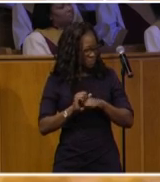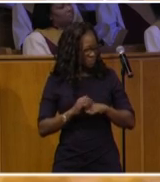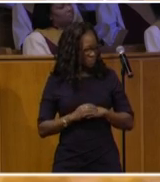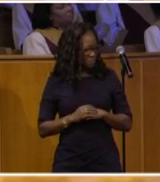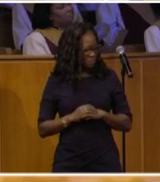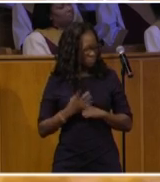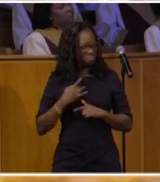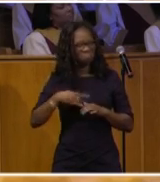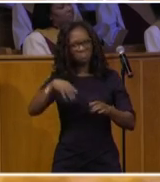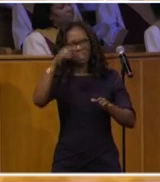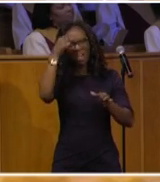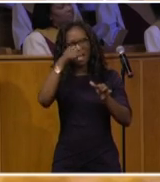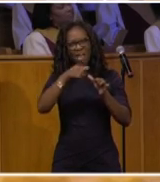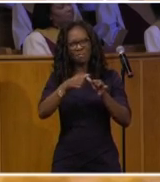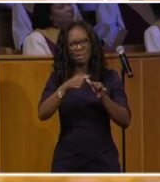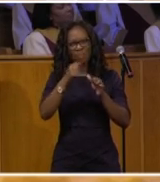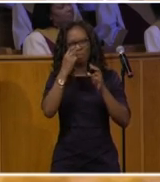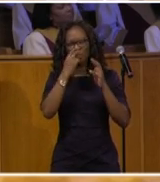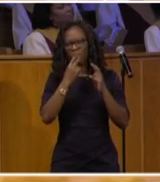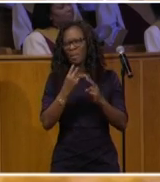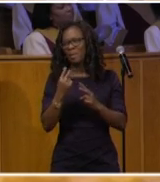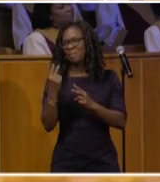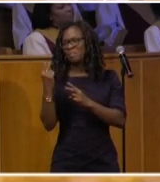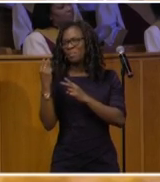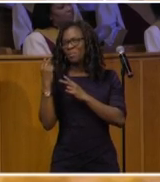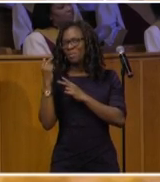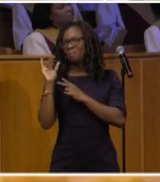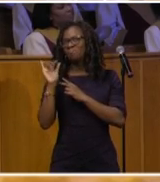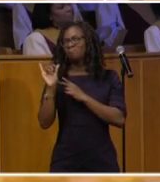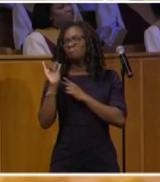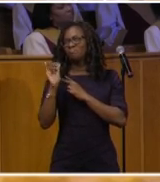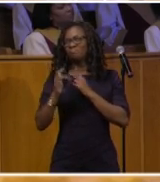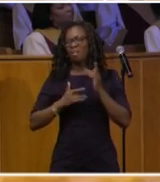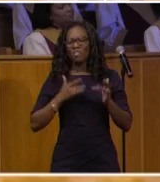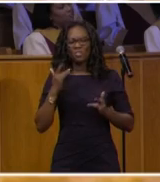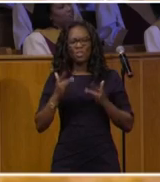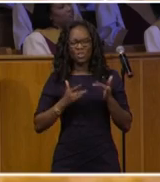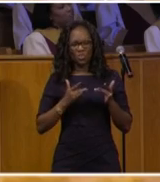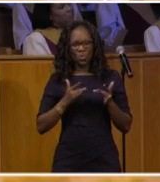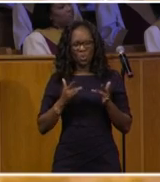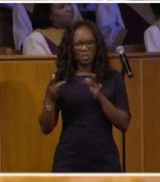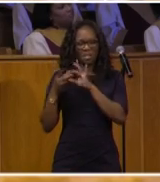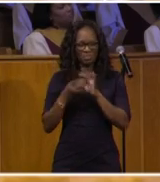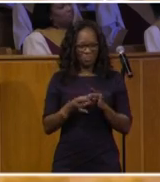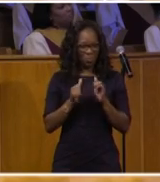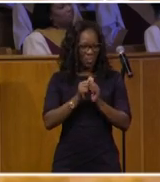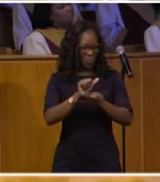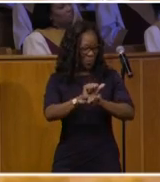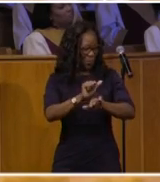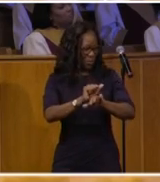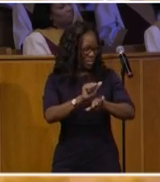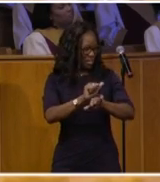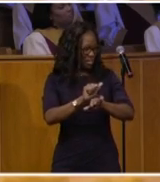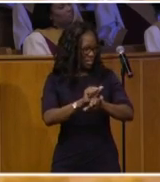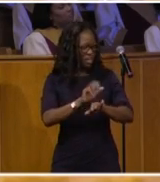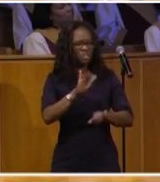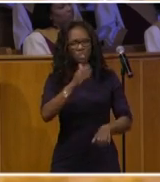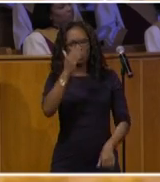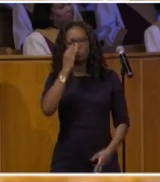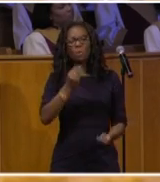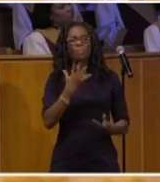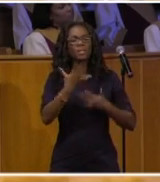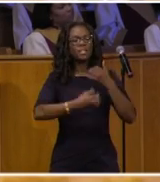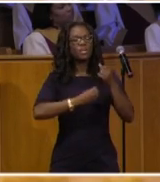And I remember the joy that comes with the working. You know, many years